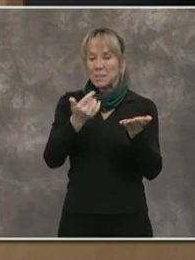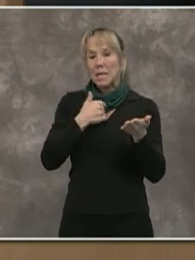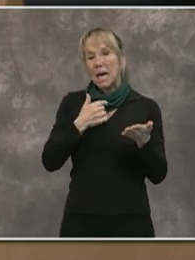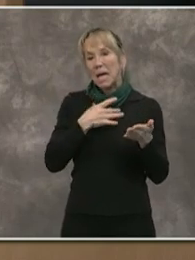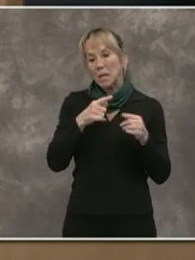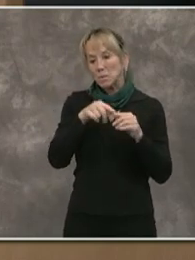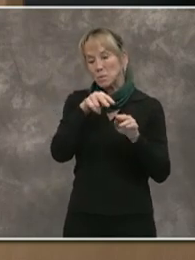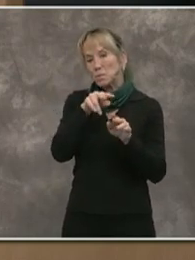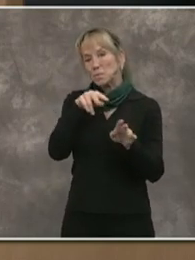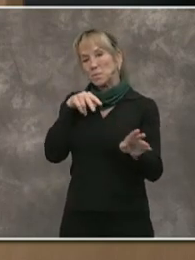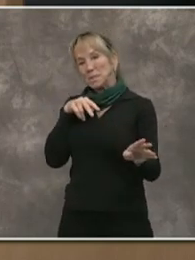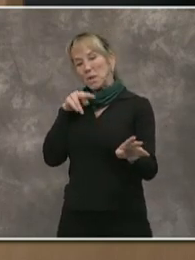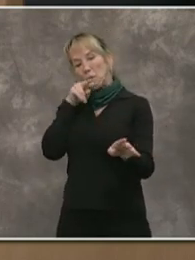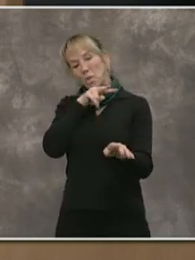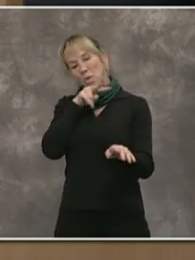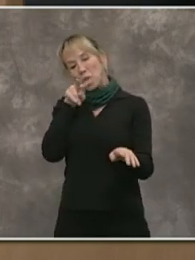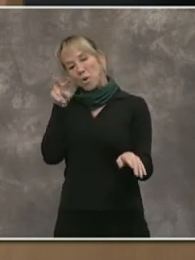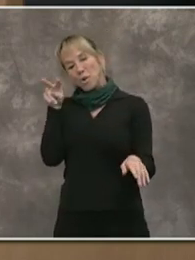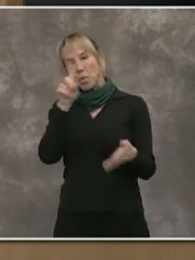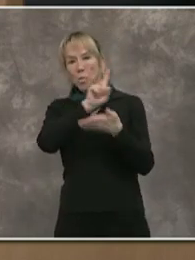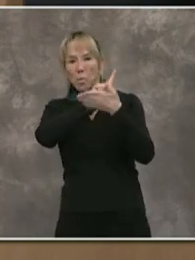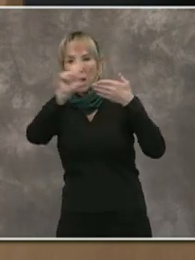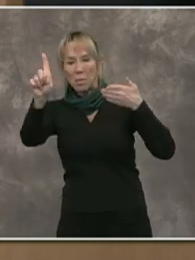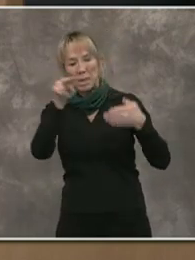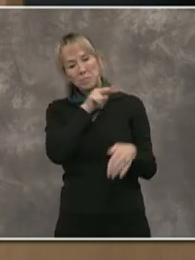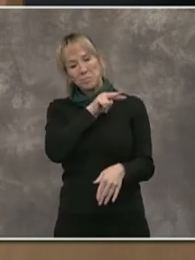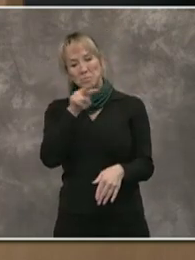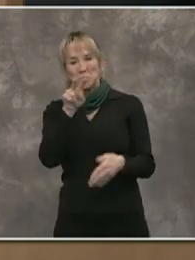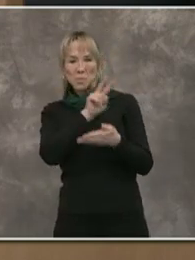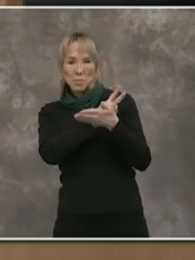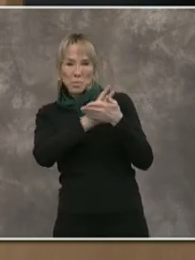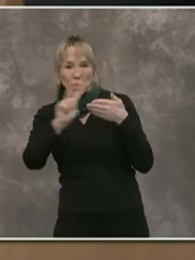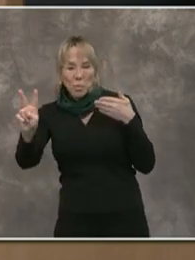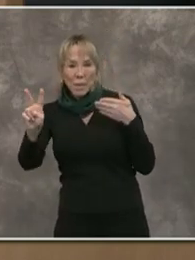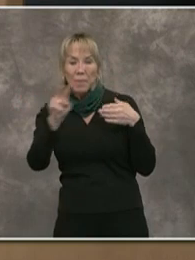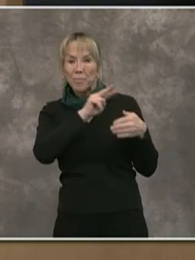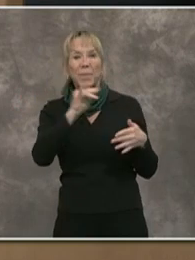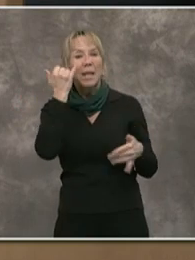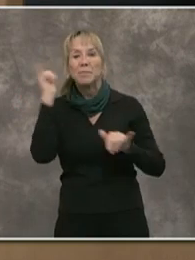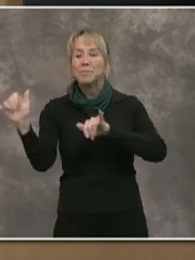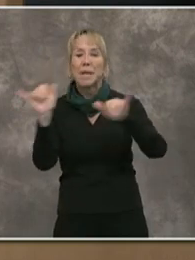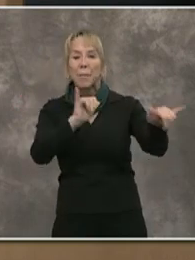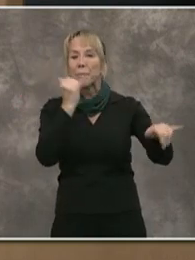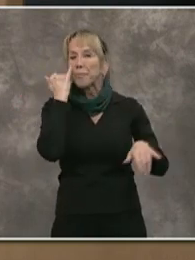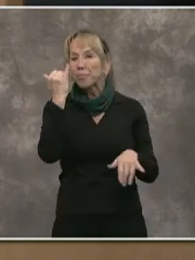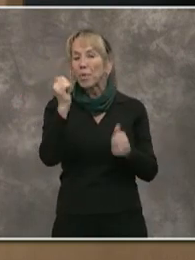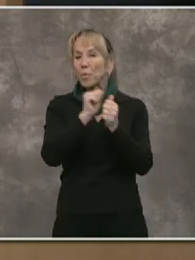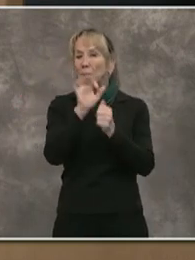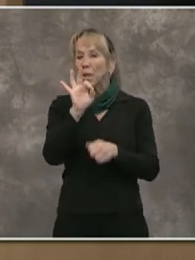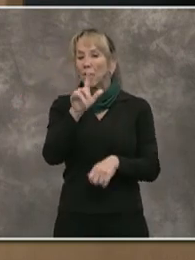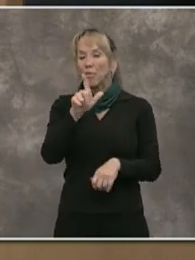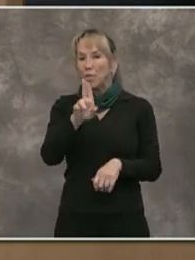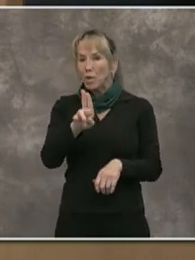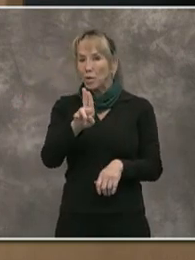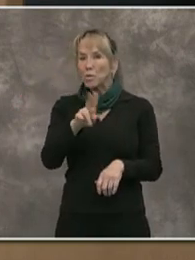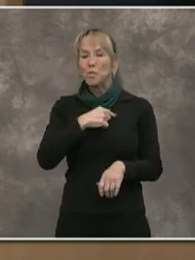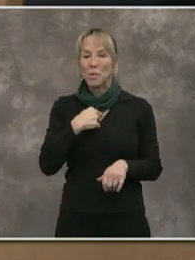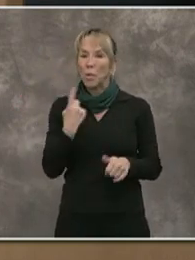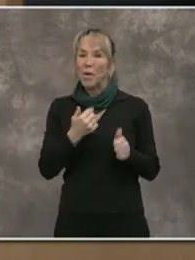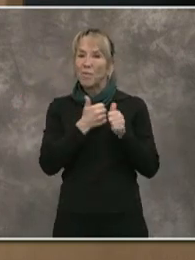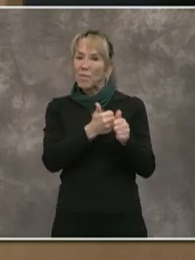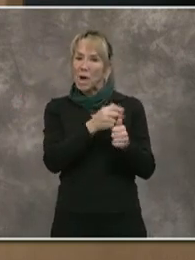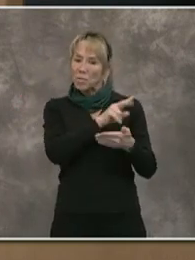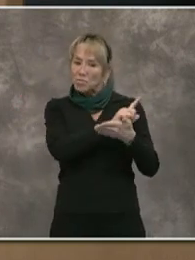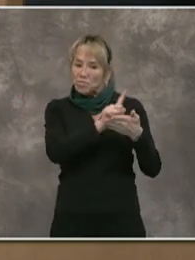1 or 2 week period in order to really understand trends. We do that with flu. And I think that with a disease like this, where